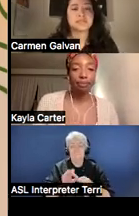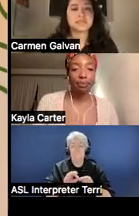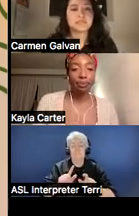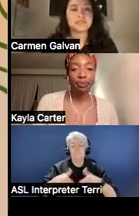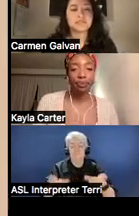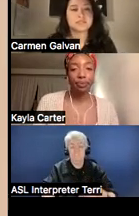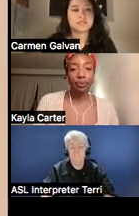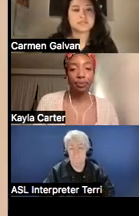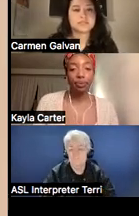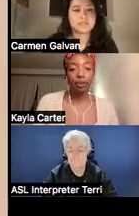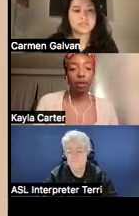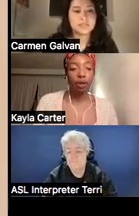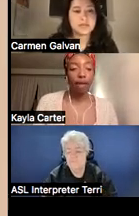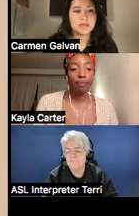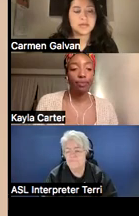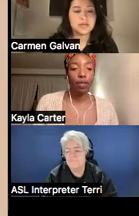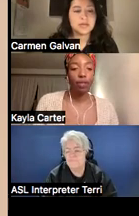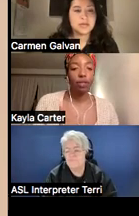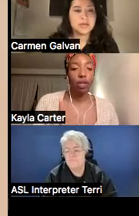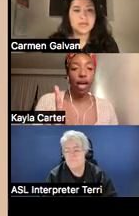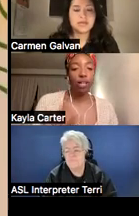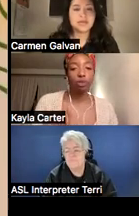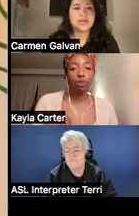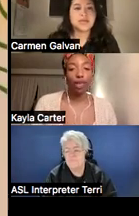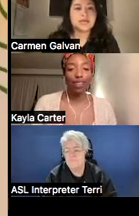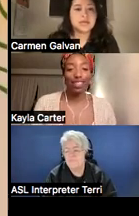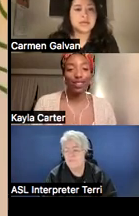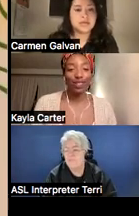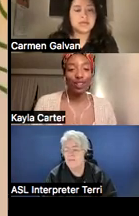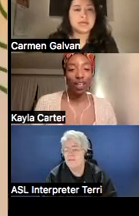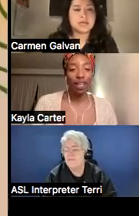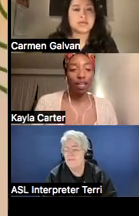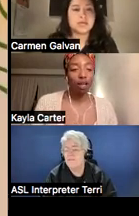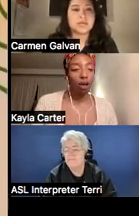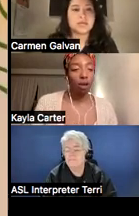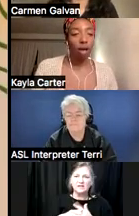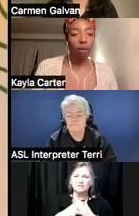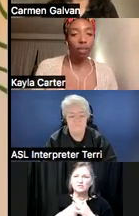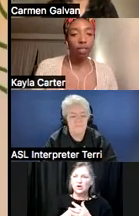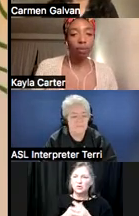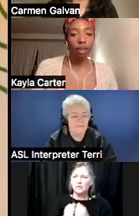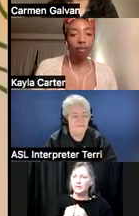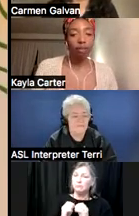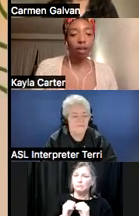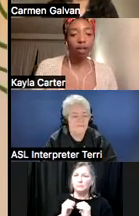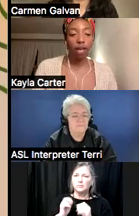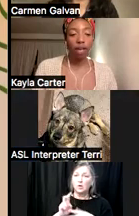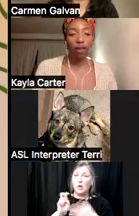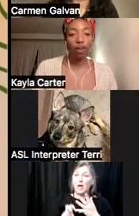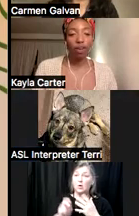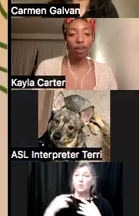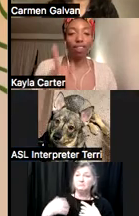that. Okay, so actually before we get to, oh, how do we jump that far?